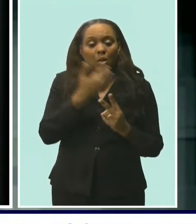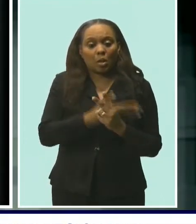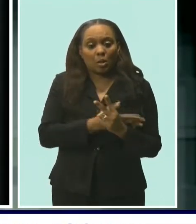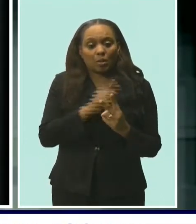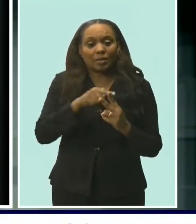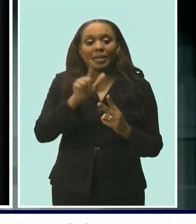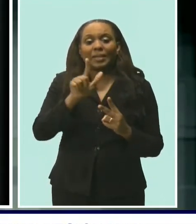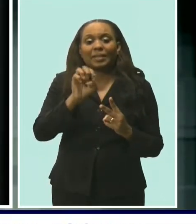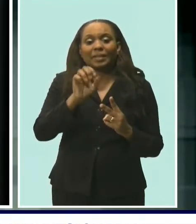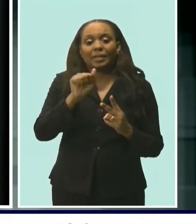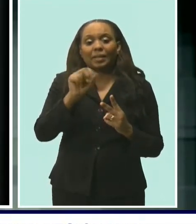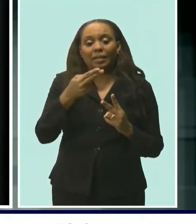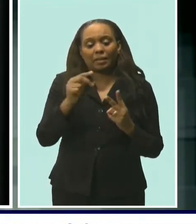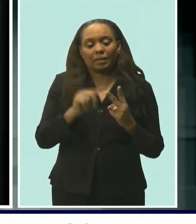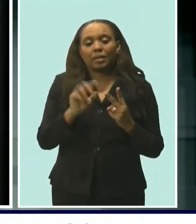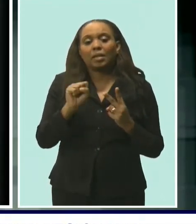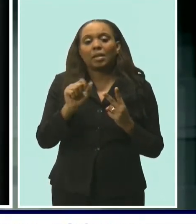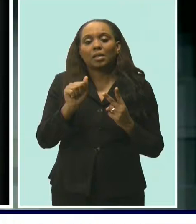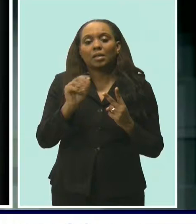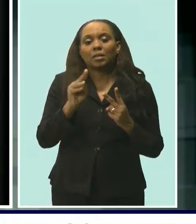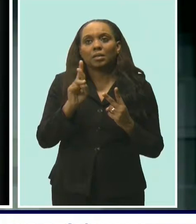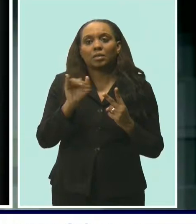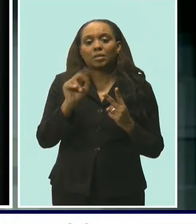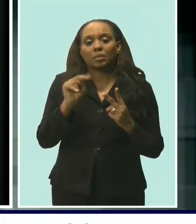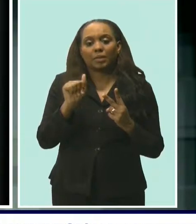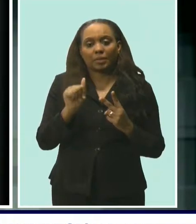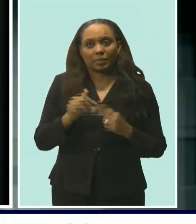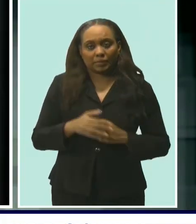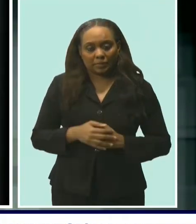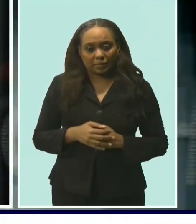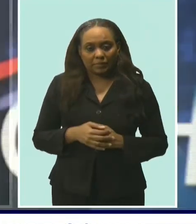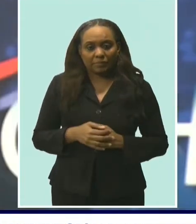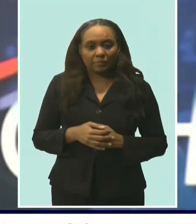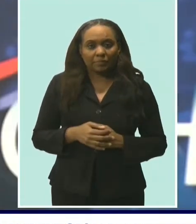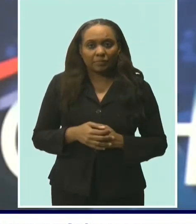Sabrina. Sharika Griffith, CBC News.